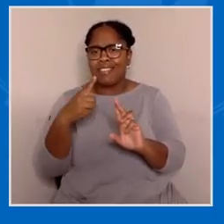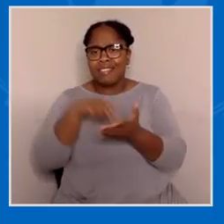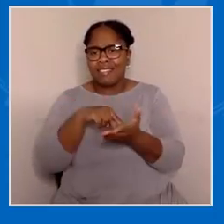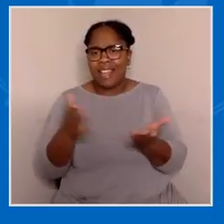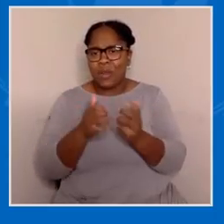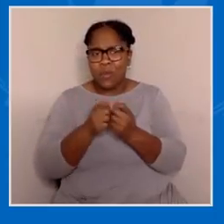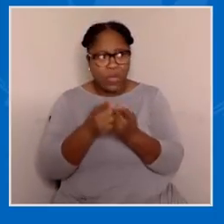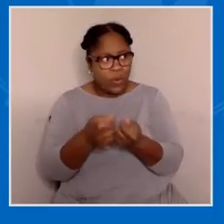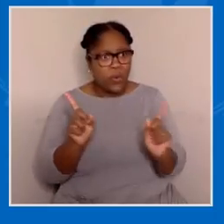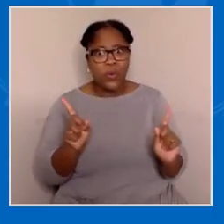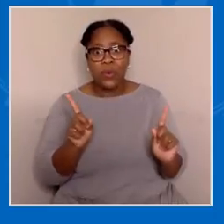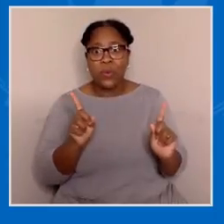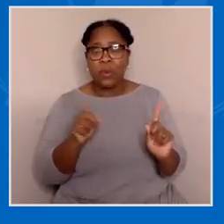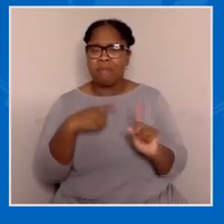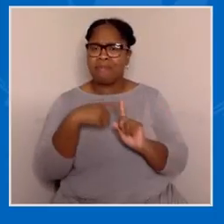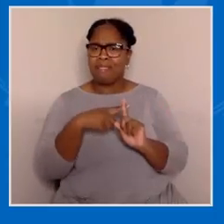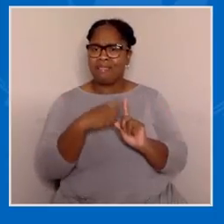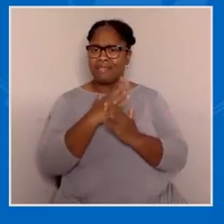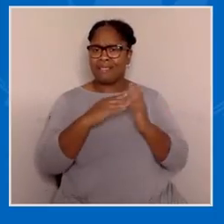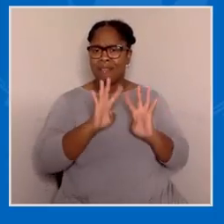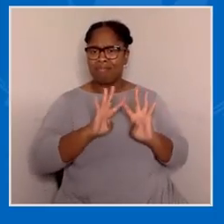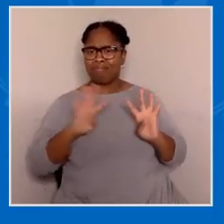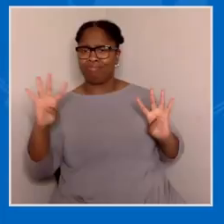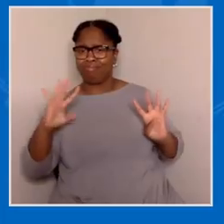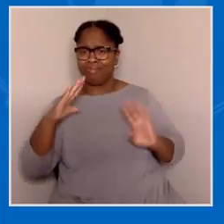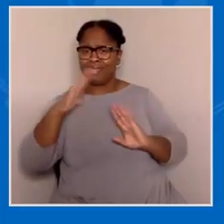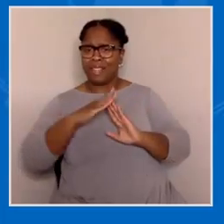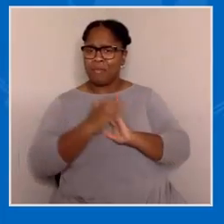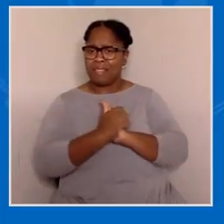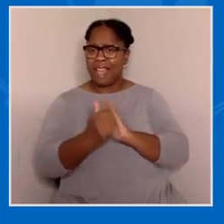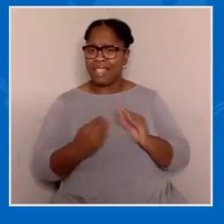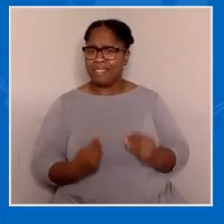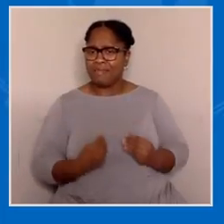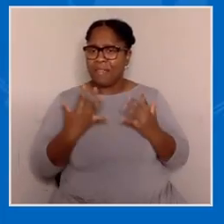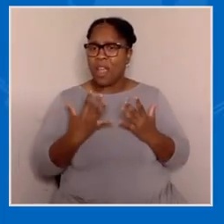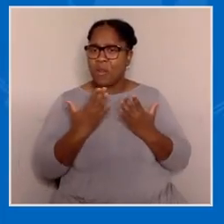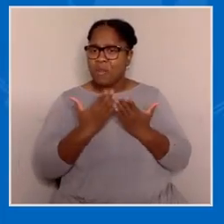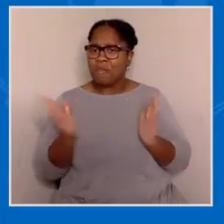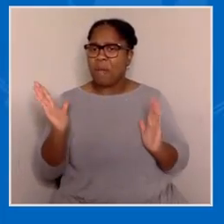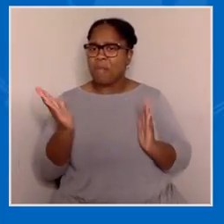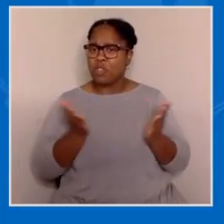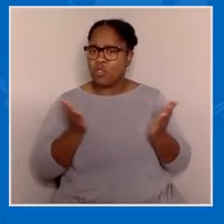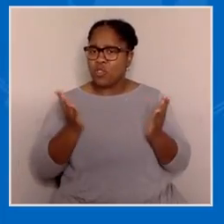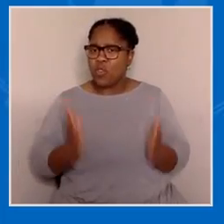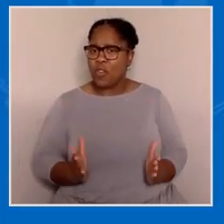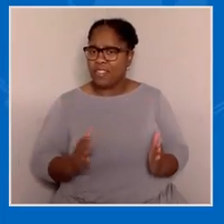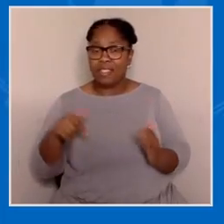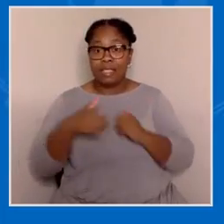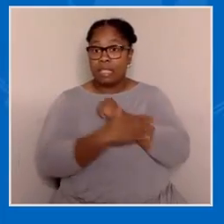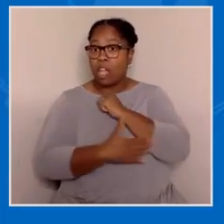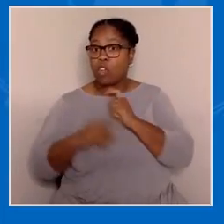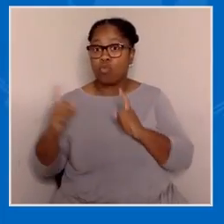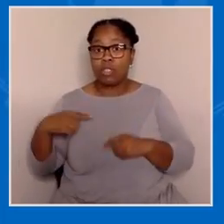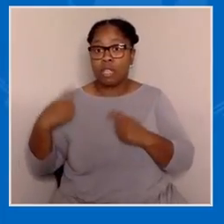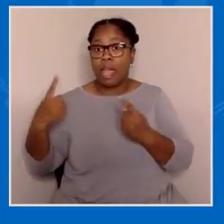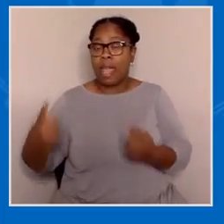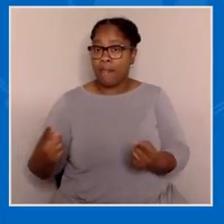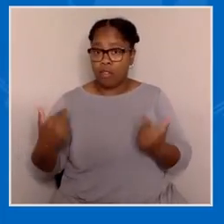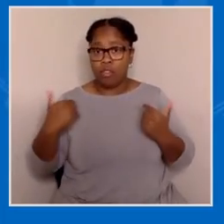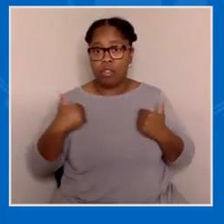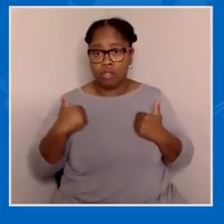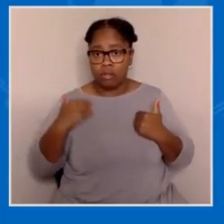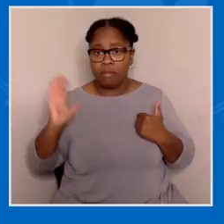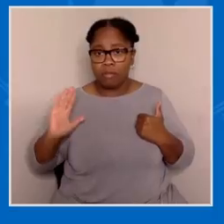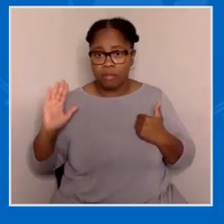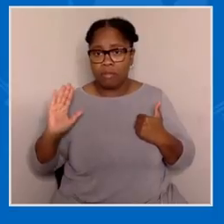also alongside some of the most talented and inspiring public servants this country has ever seen. I